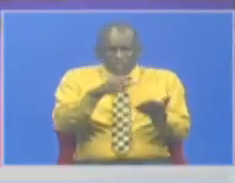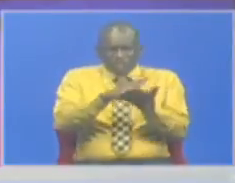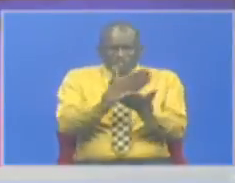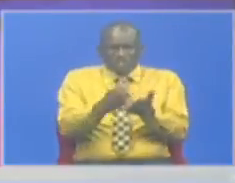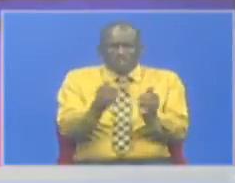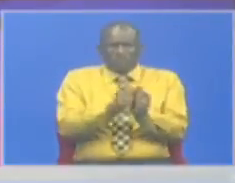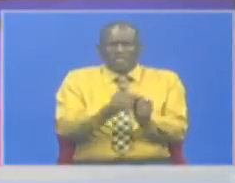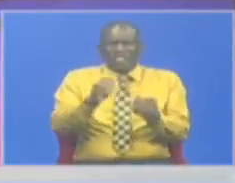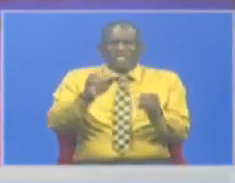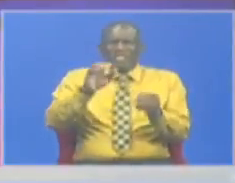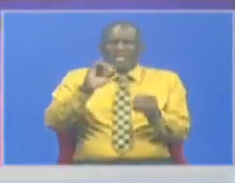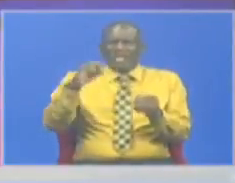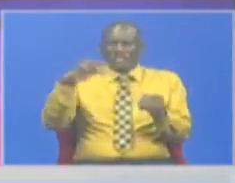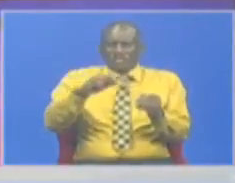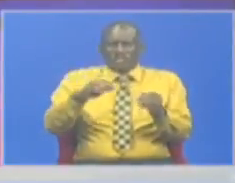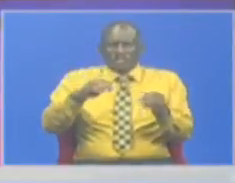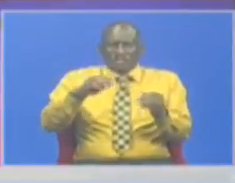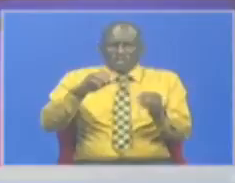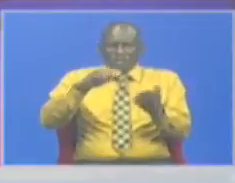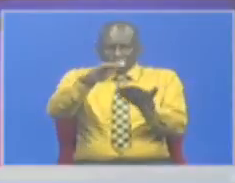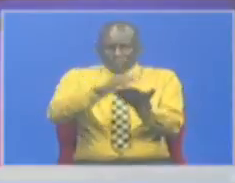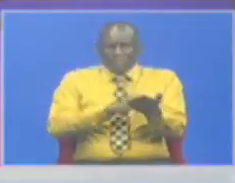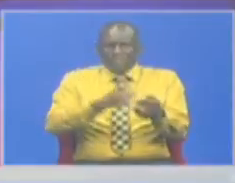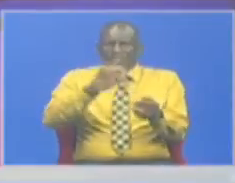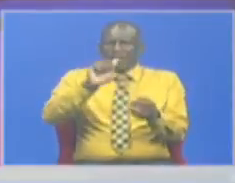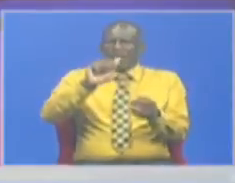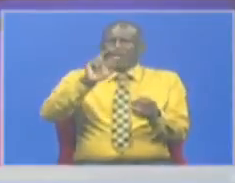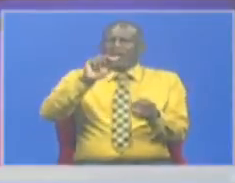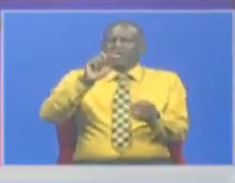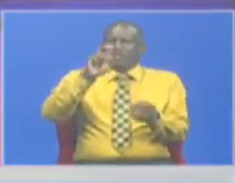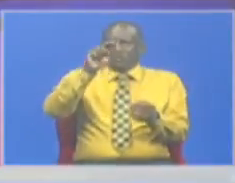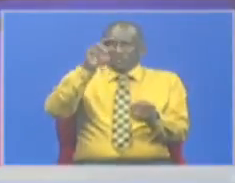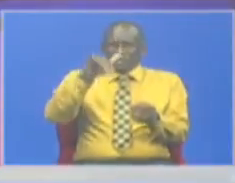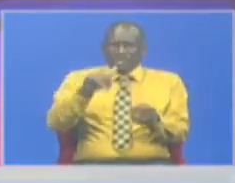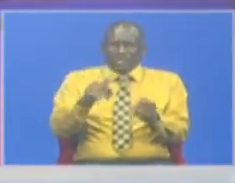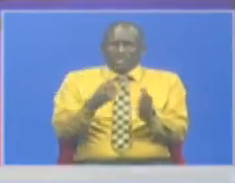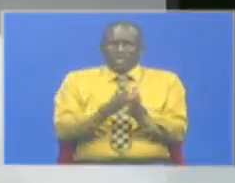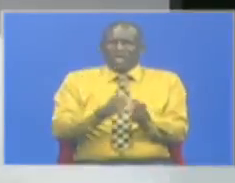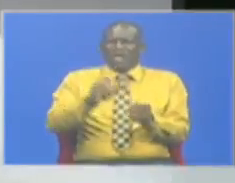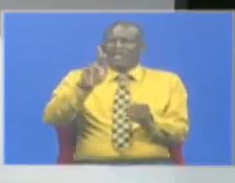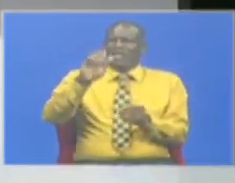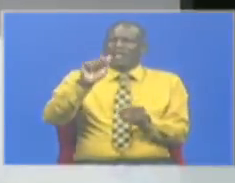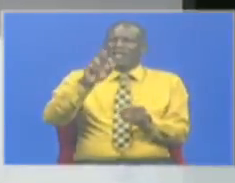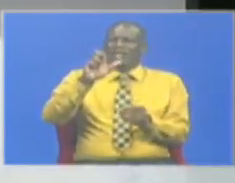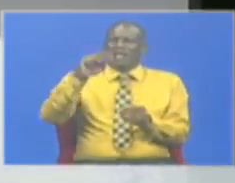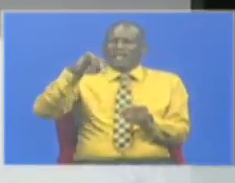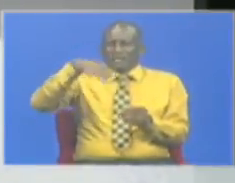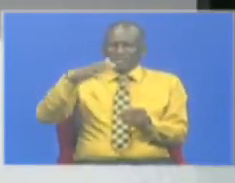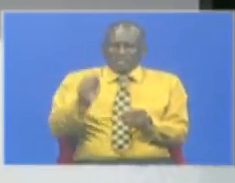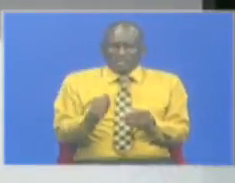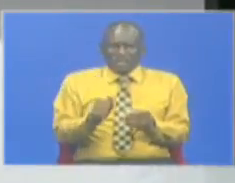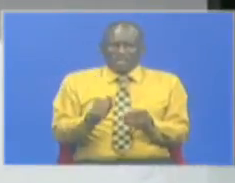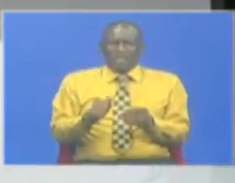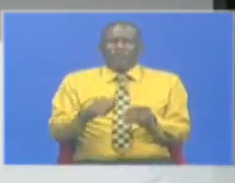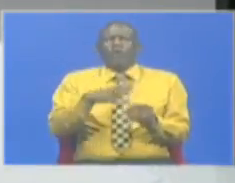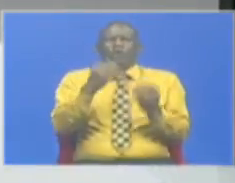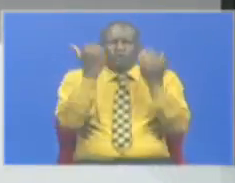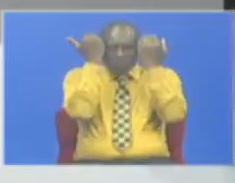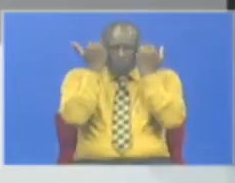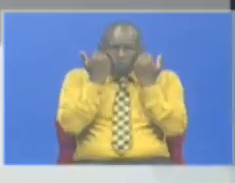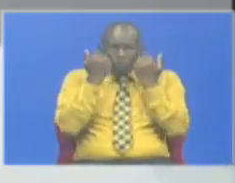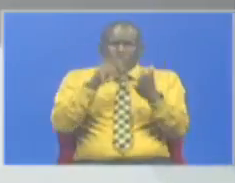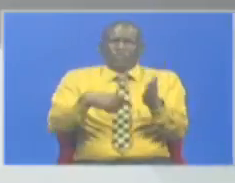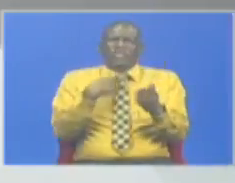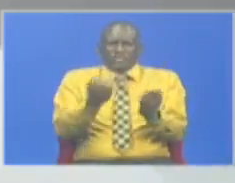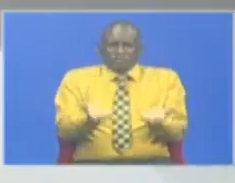Instagram page. Anthony Wahome Kamunyi, Marusi King, and Francis Karanja are taking legal action for what they term as